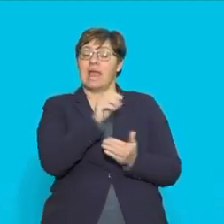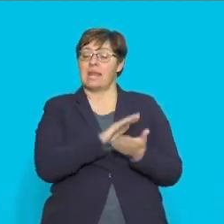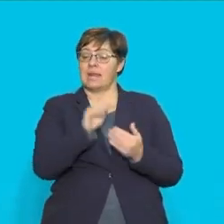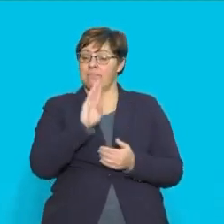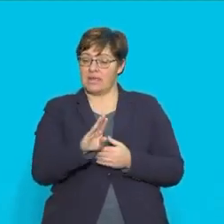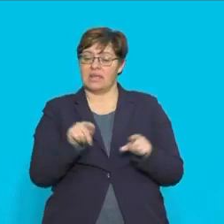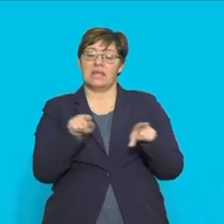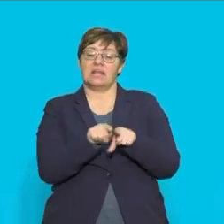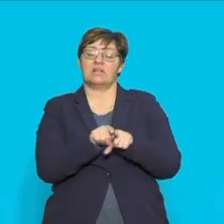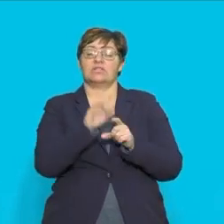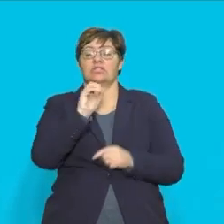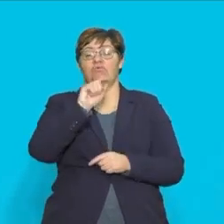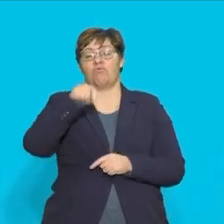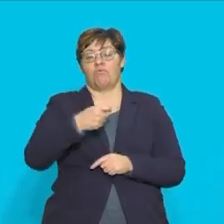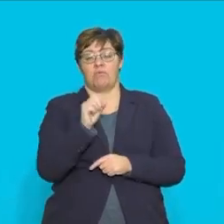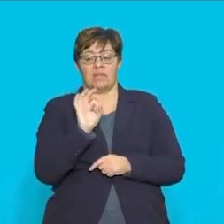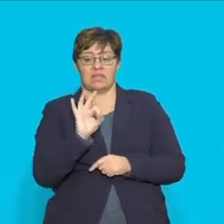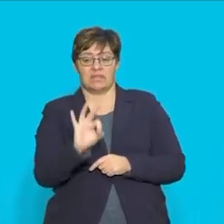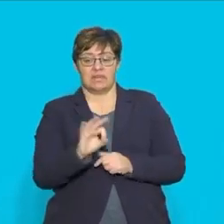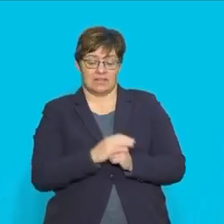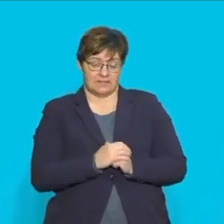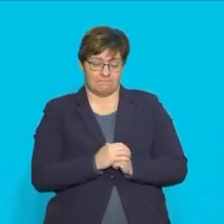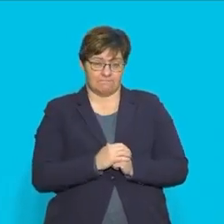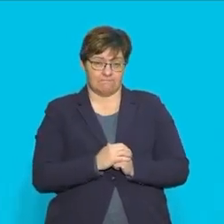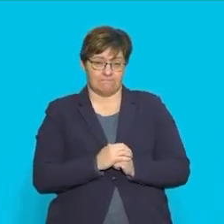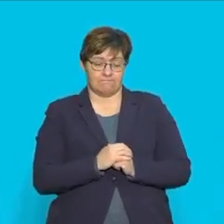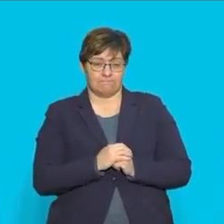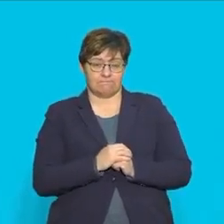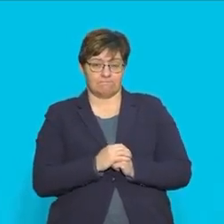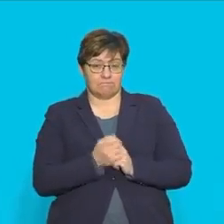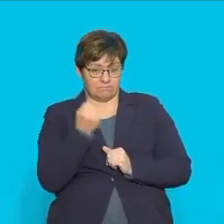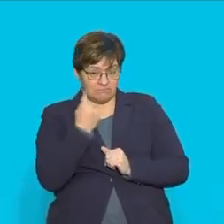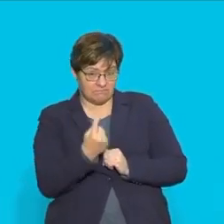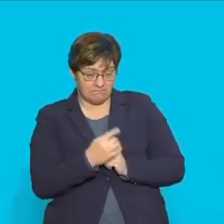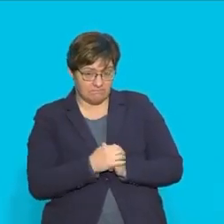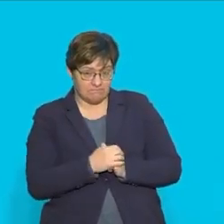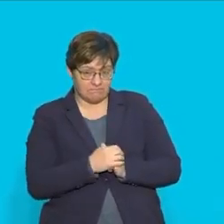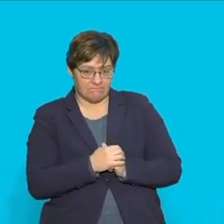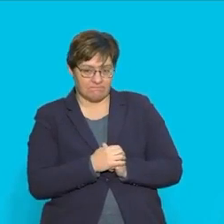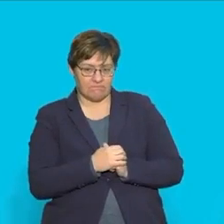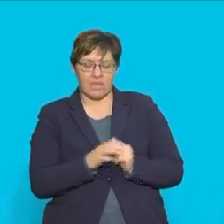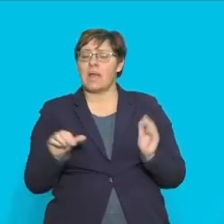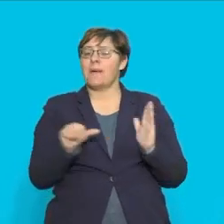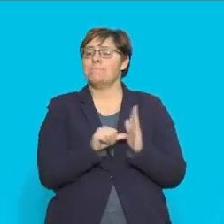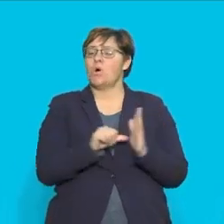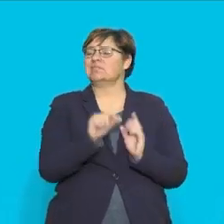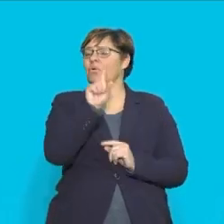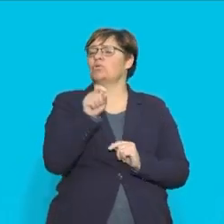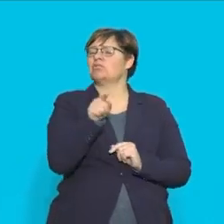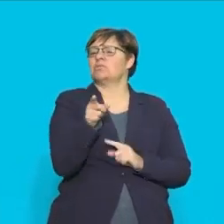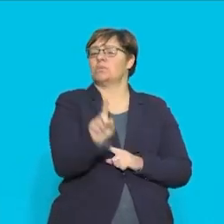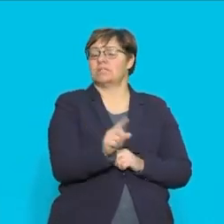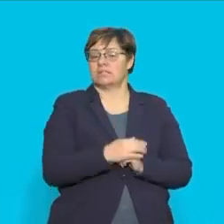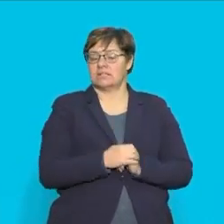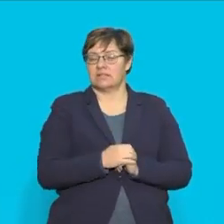probability of A and B is 0.3. Are we together? So what was important with this